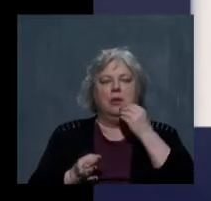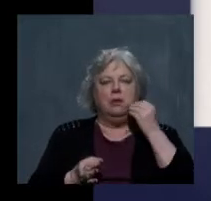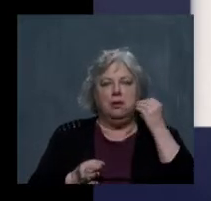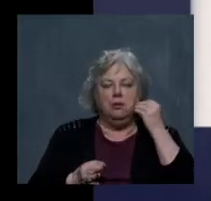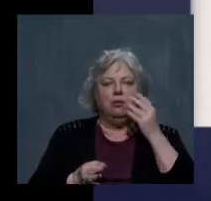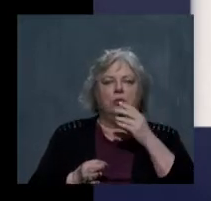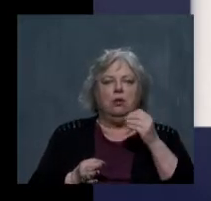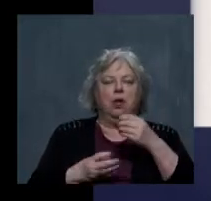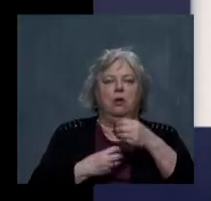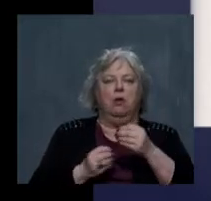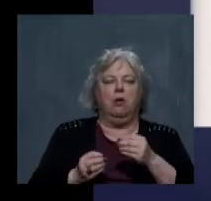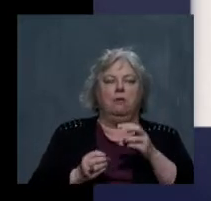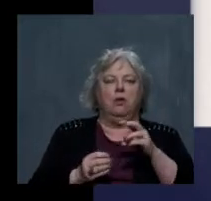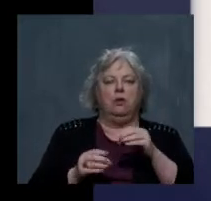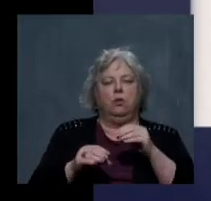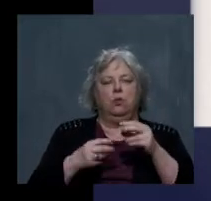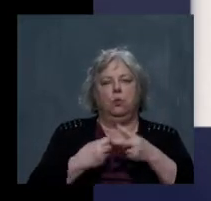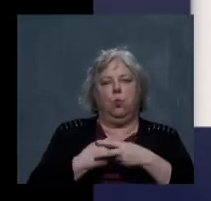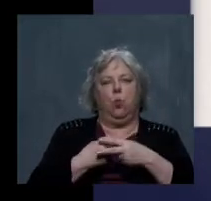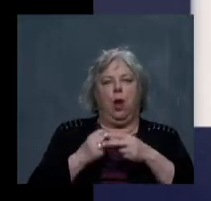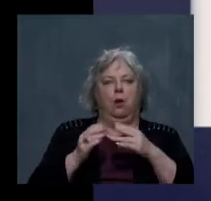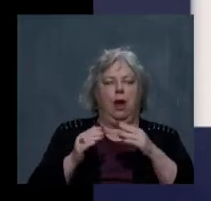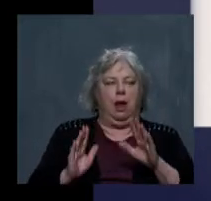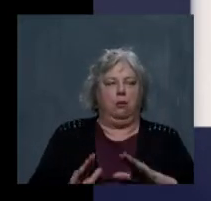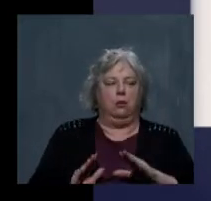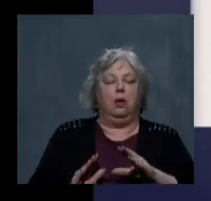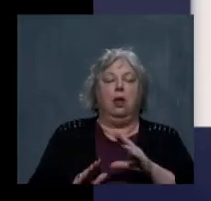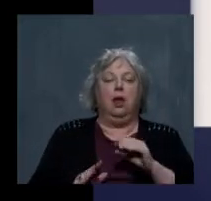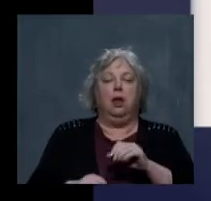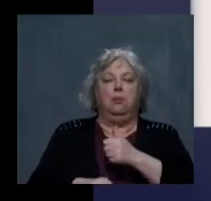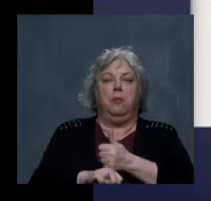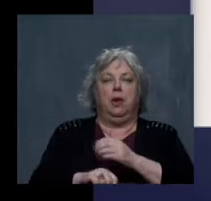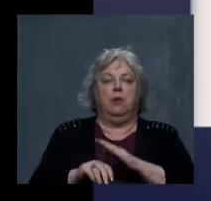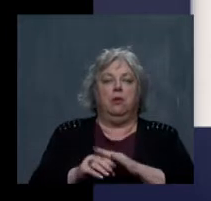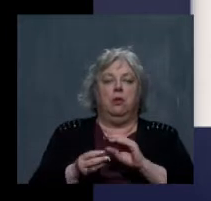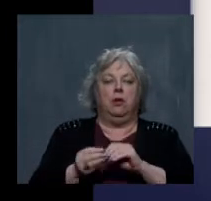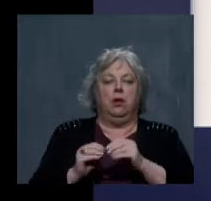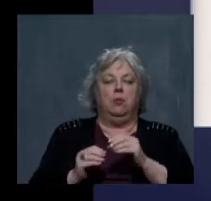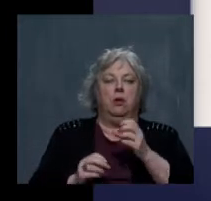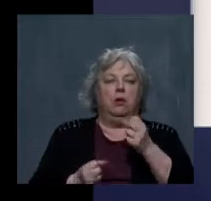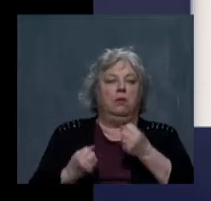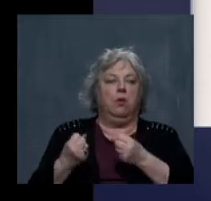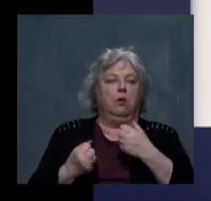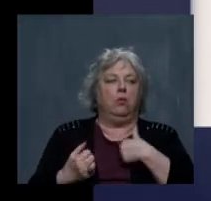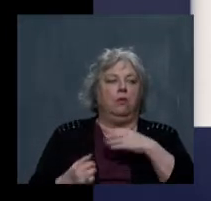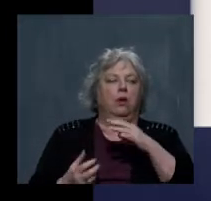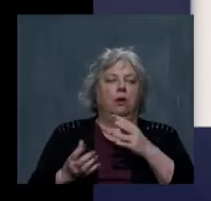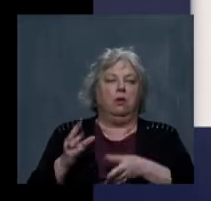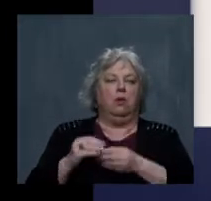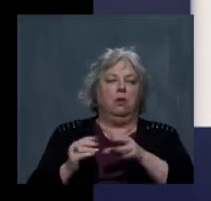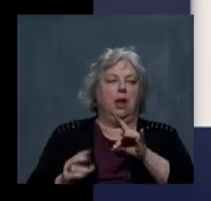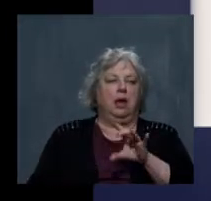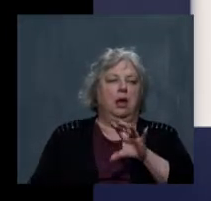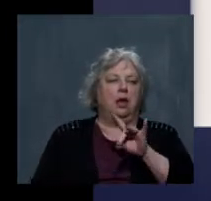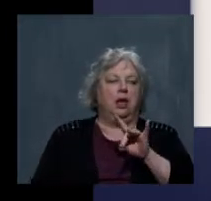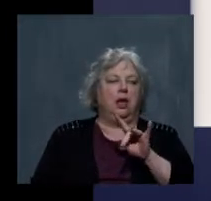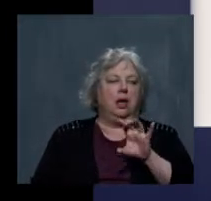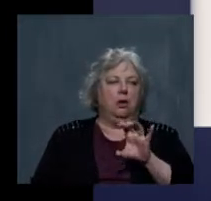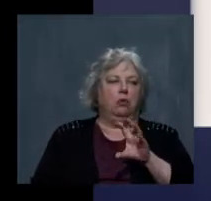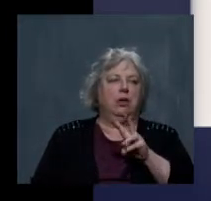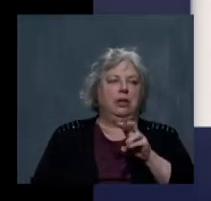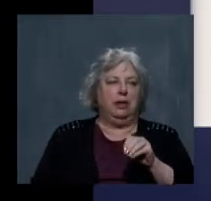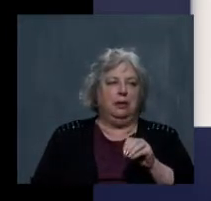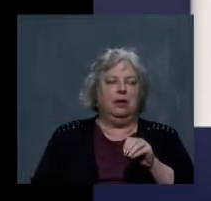warehouse. And based on the trip generation, we have a total of 860 estimated